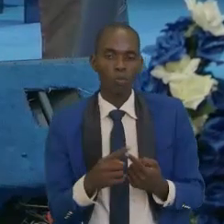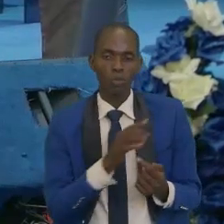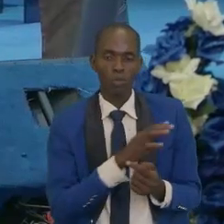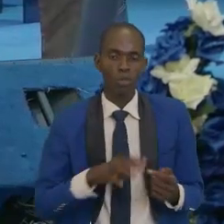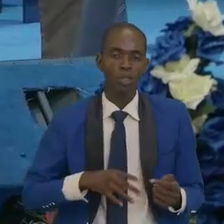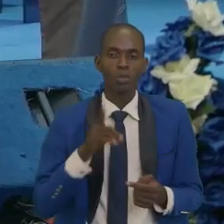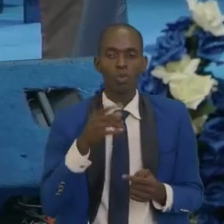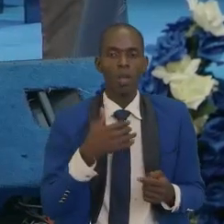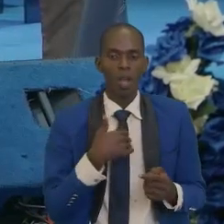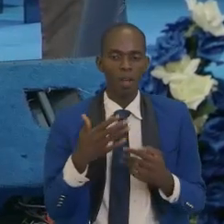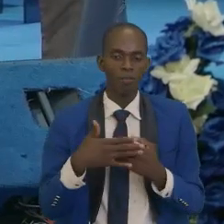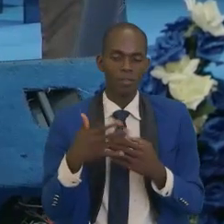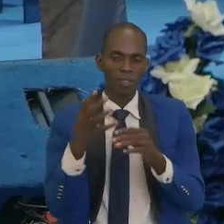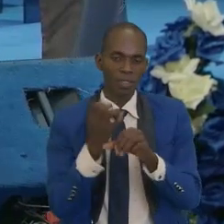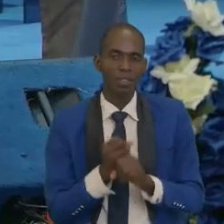received.